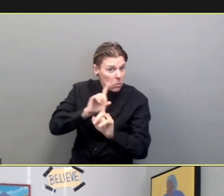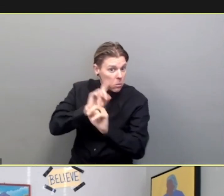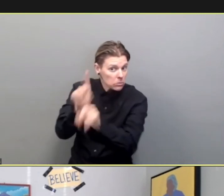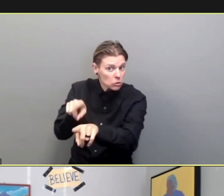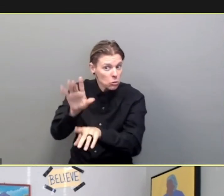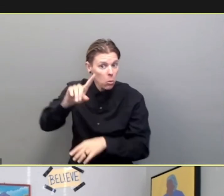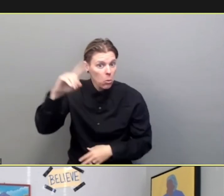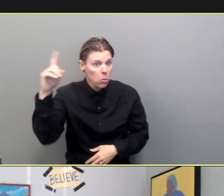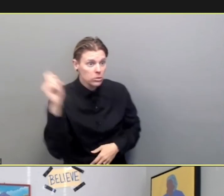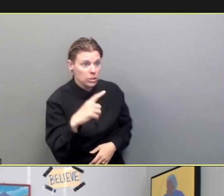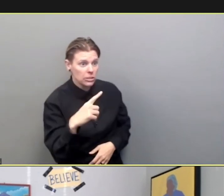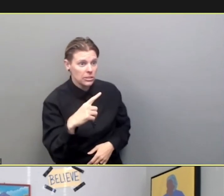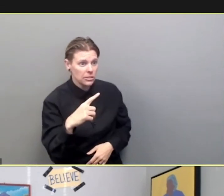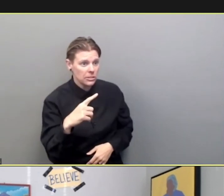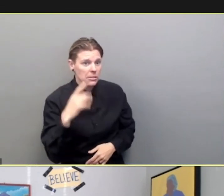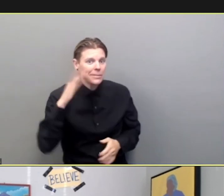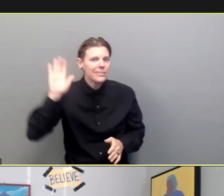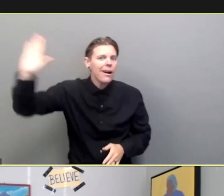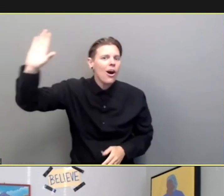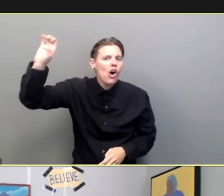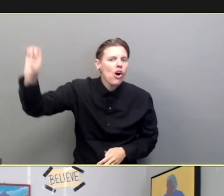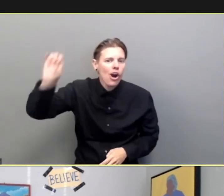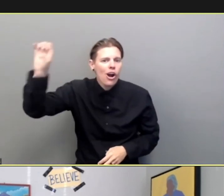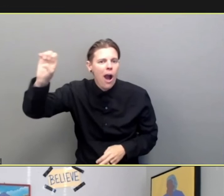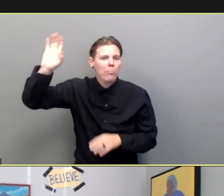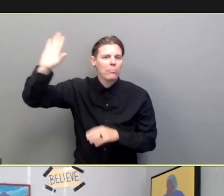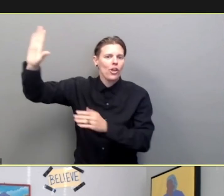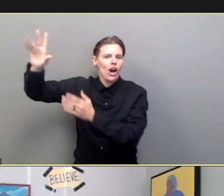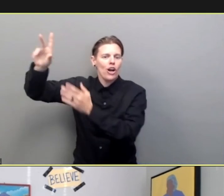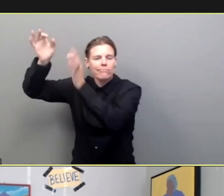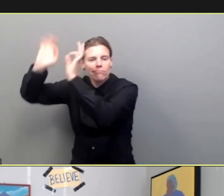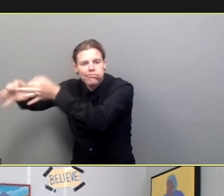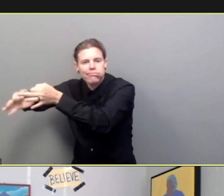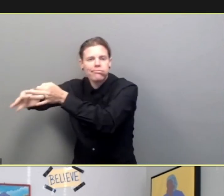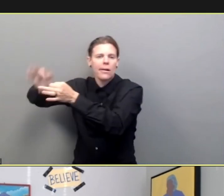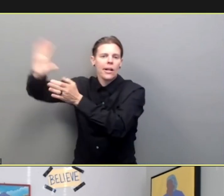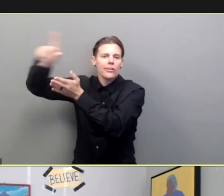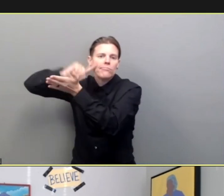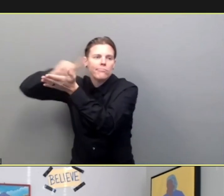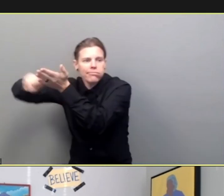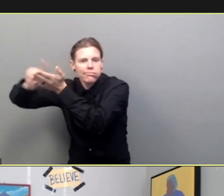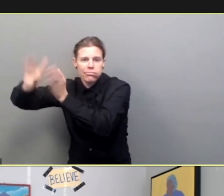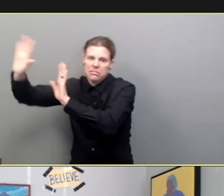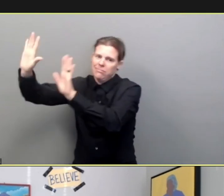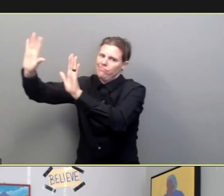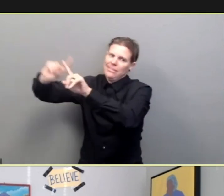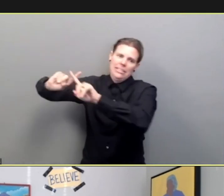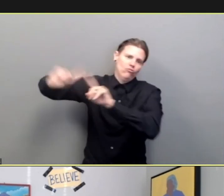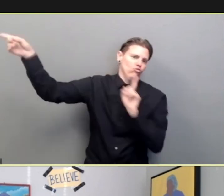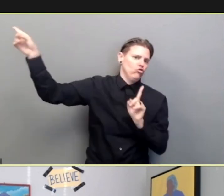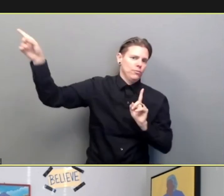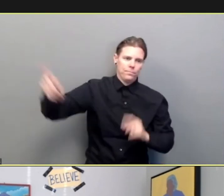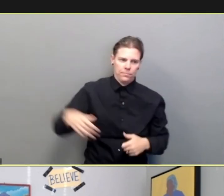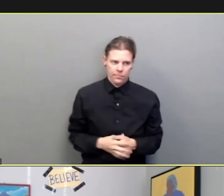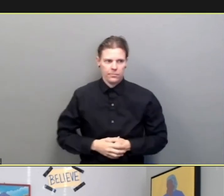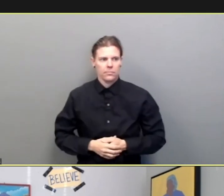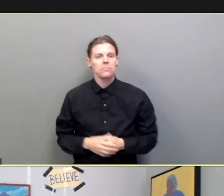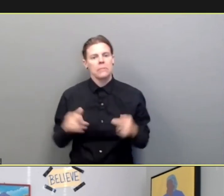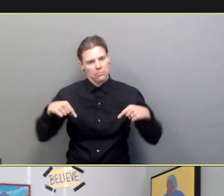European countries have elected to do, but here we are offering mRNA.